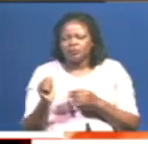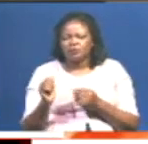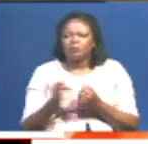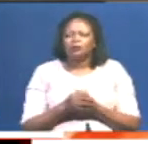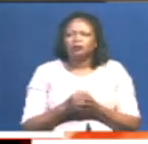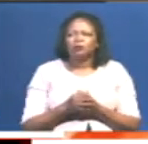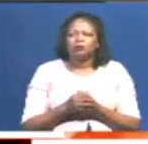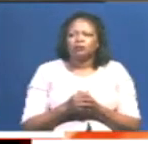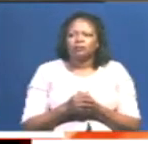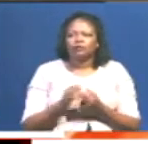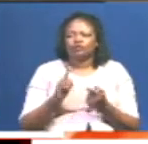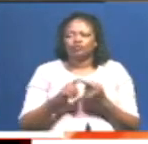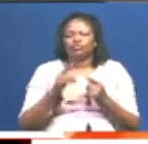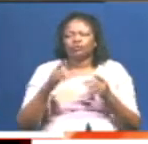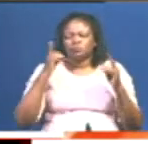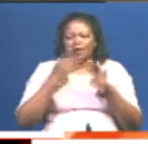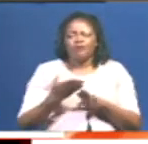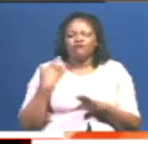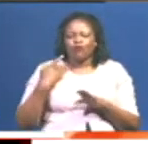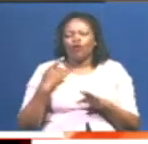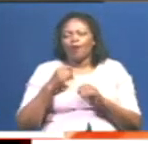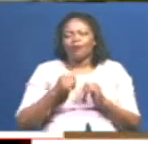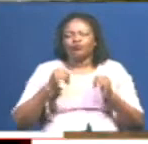to predetermine flood thresholds.